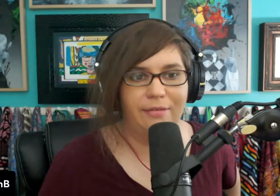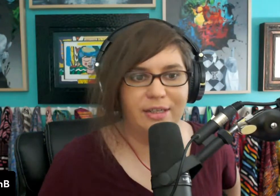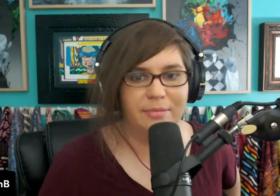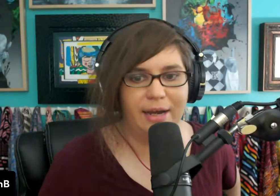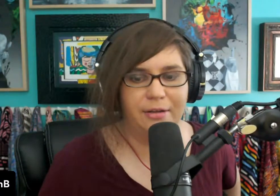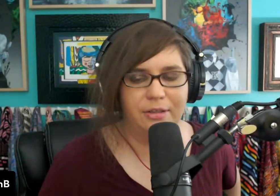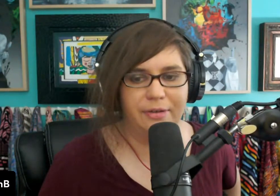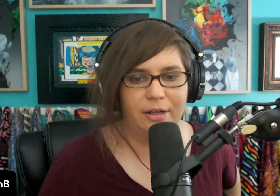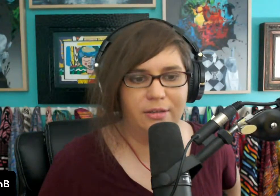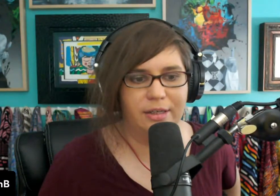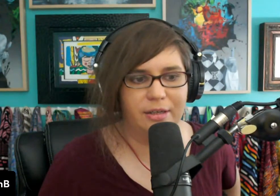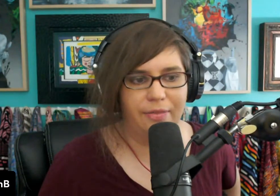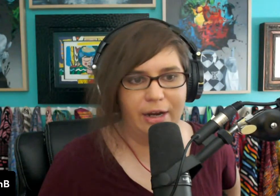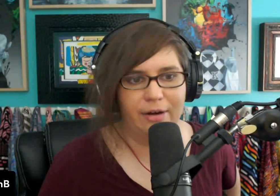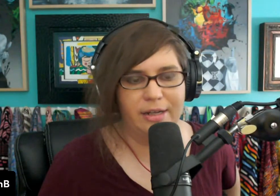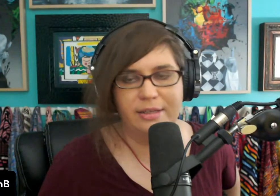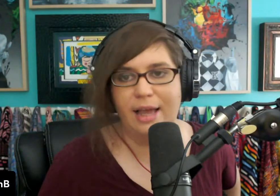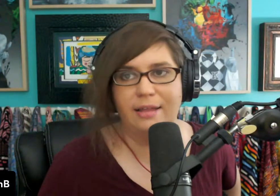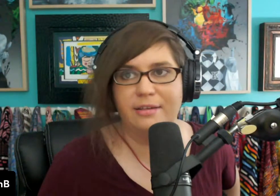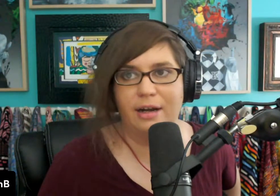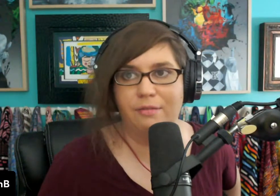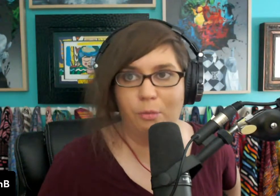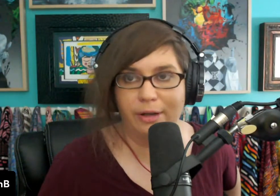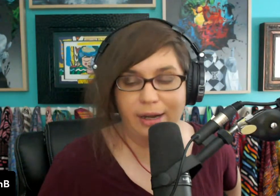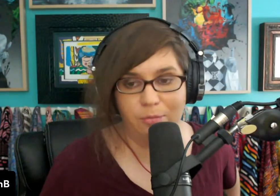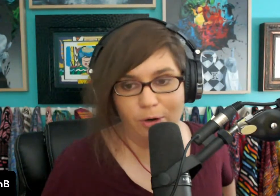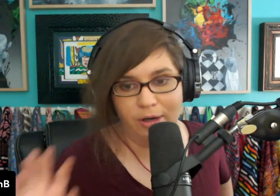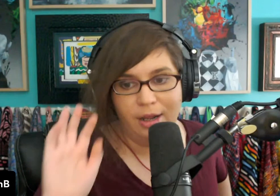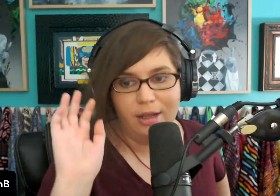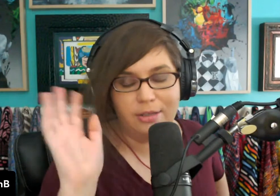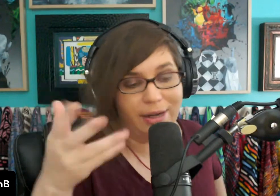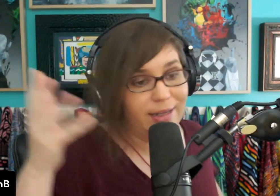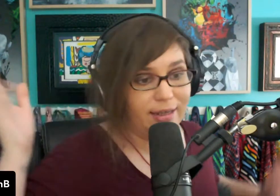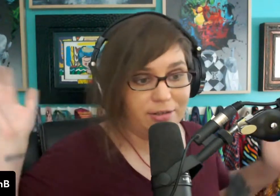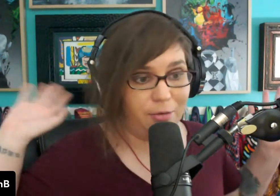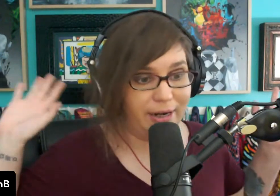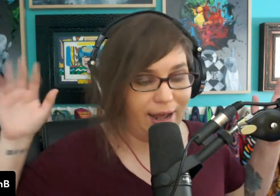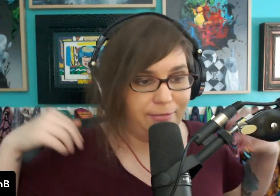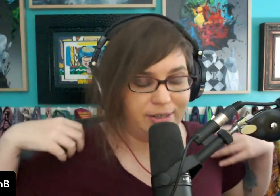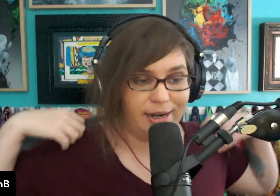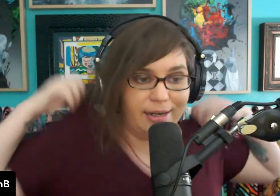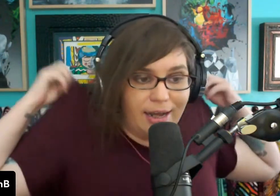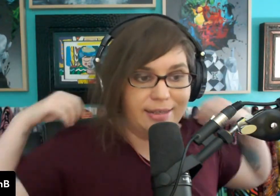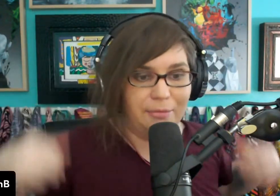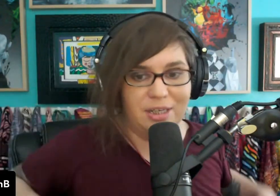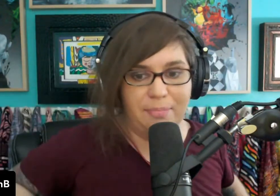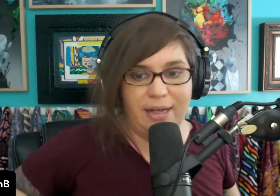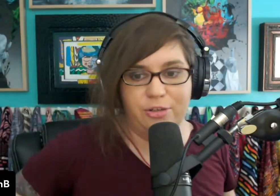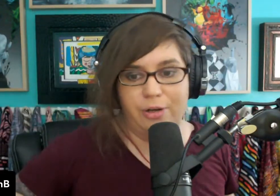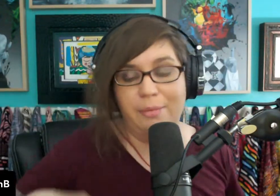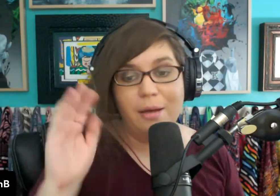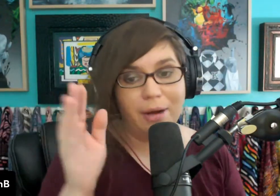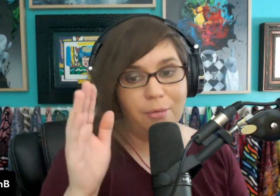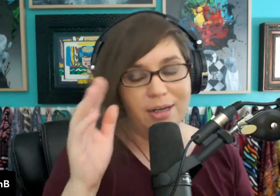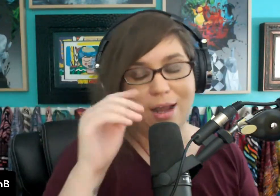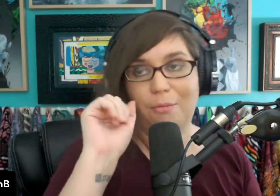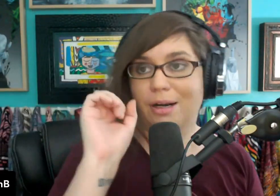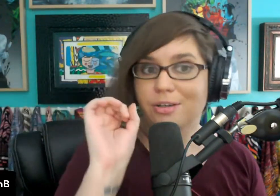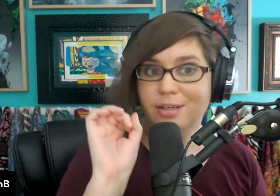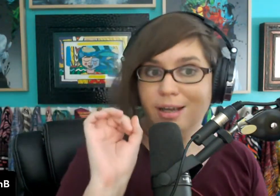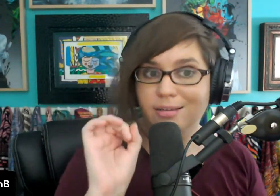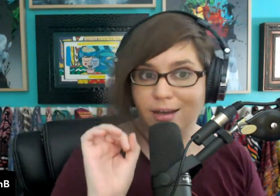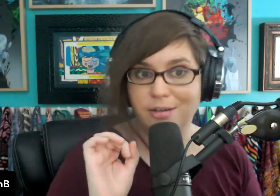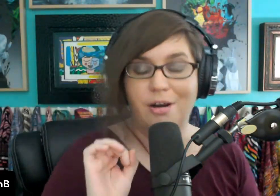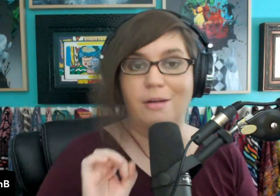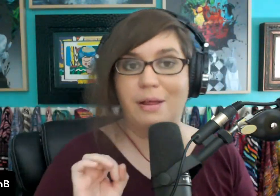they're having some technical difficulties on their end. It's not even working anymore. So I guess that's all we're gonna have for tonight, guys. That was Spy Stream. But I want to